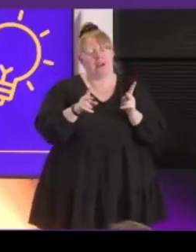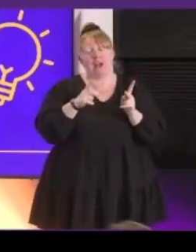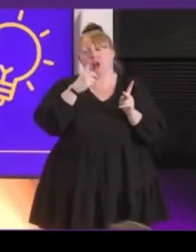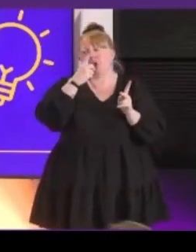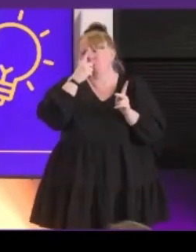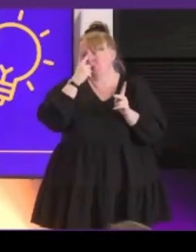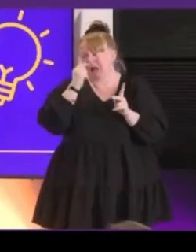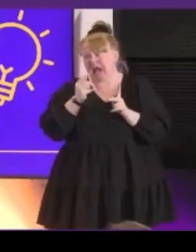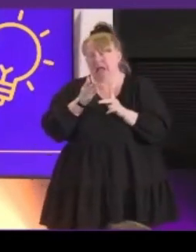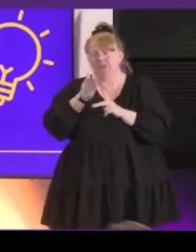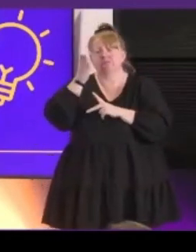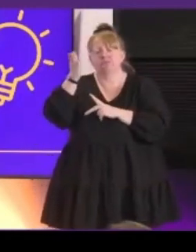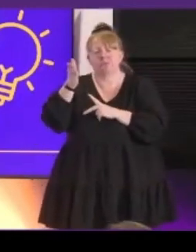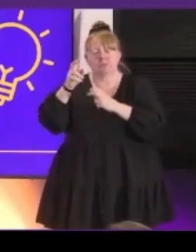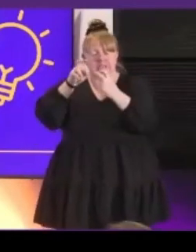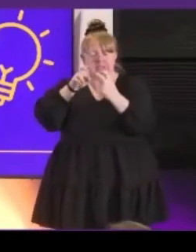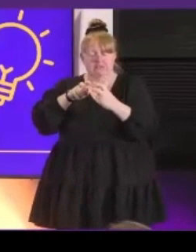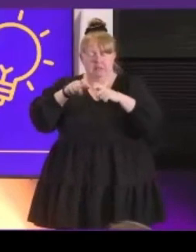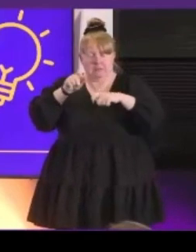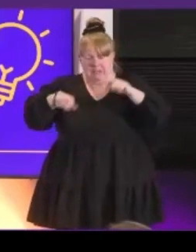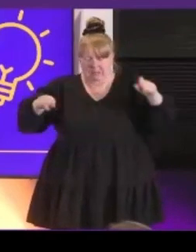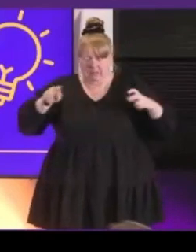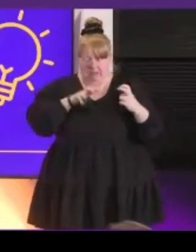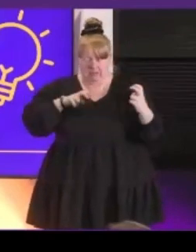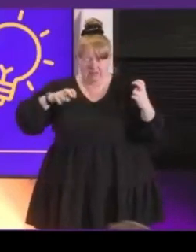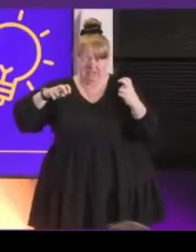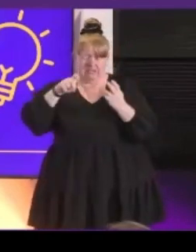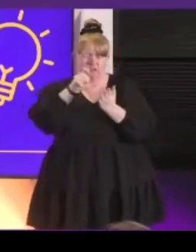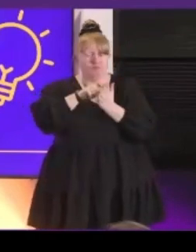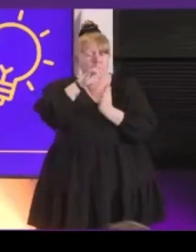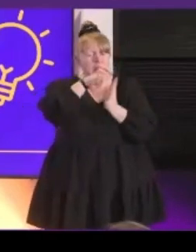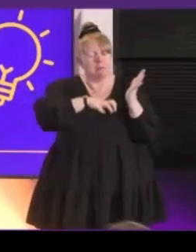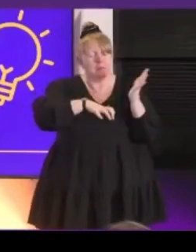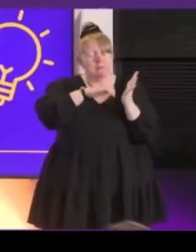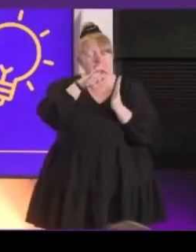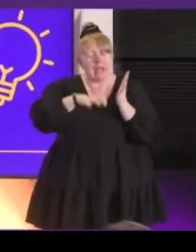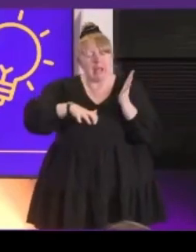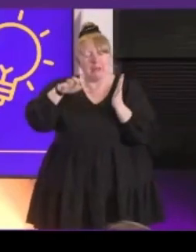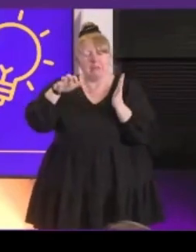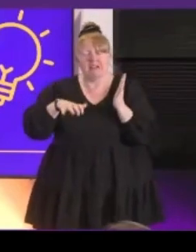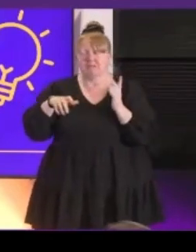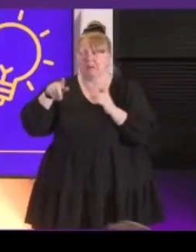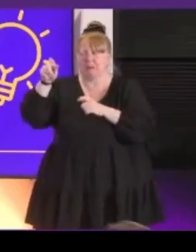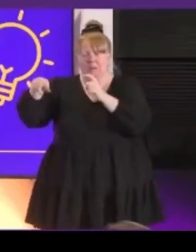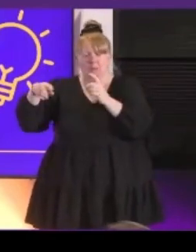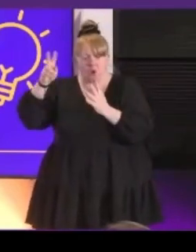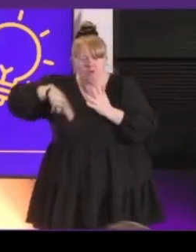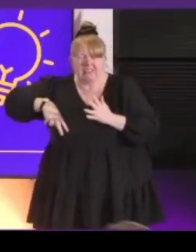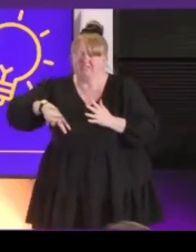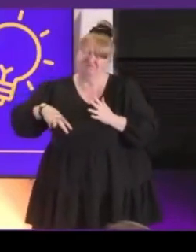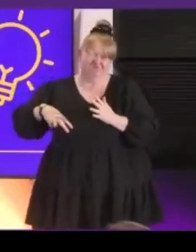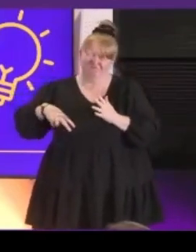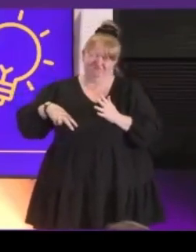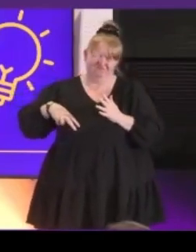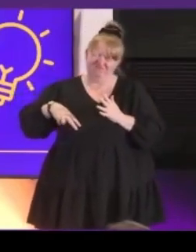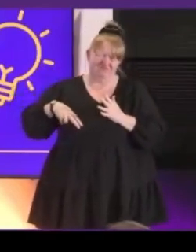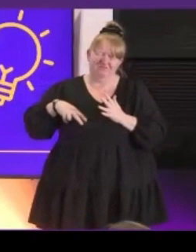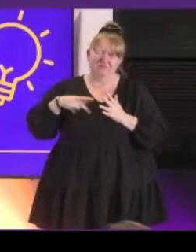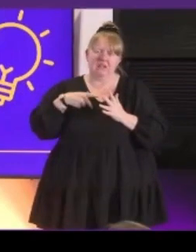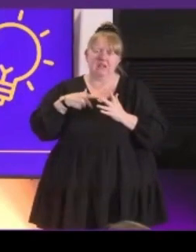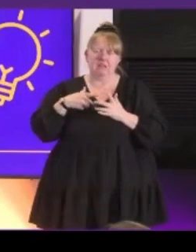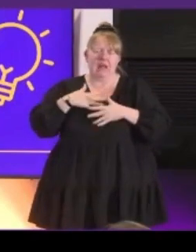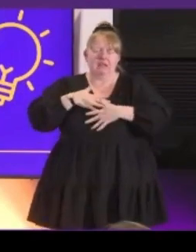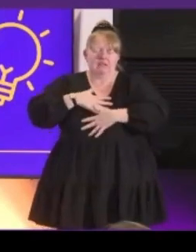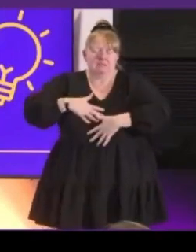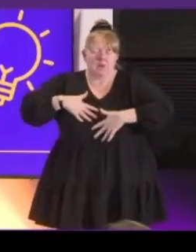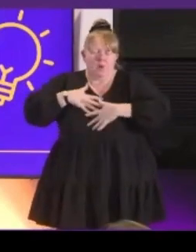is you could go in and you could sit with people and write papers. People often don't read them. How can you tap in to the emotions